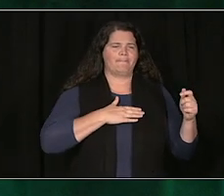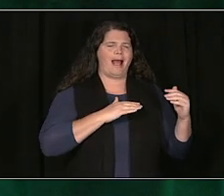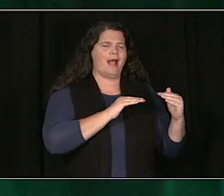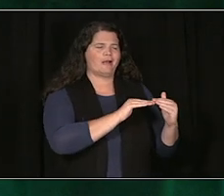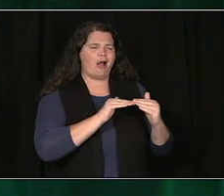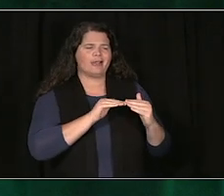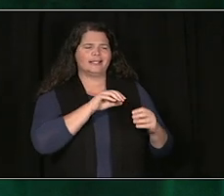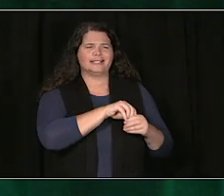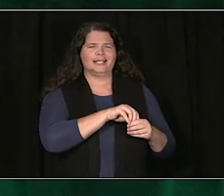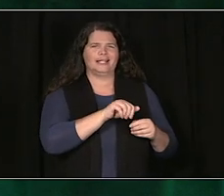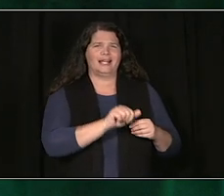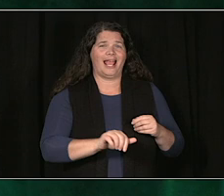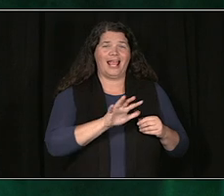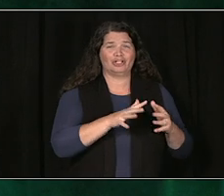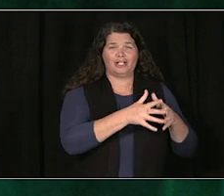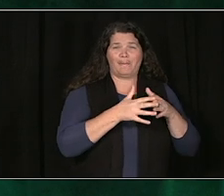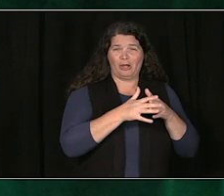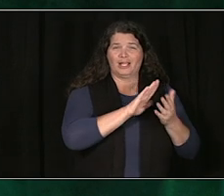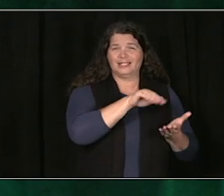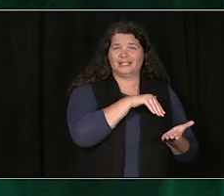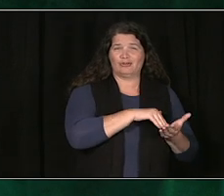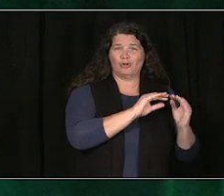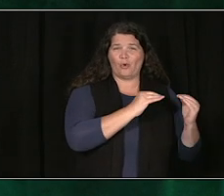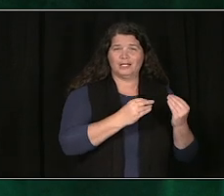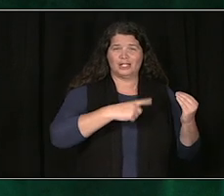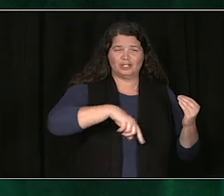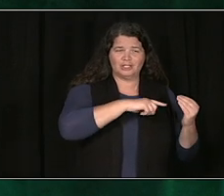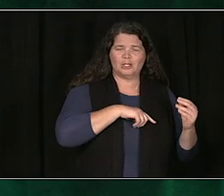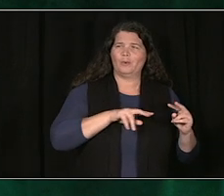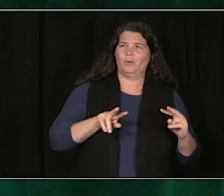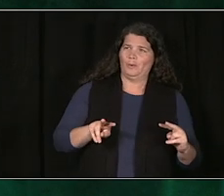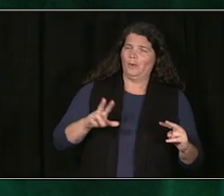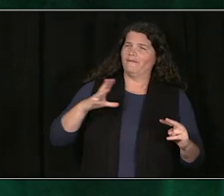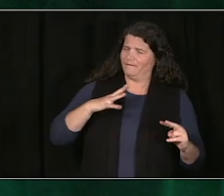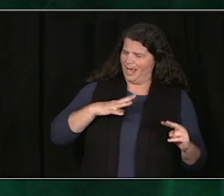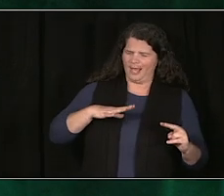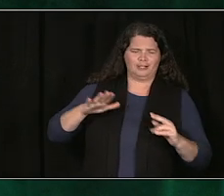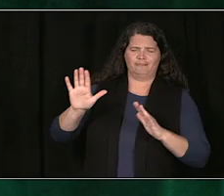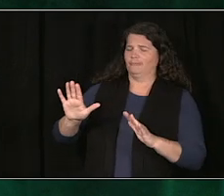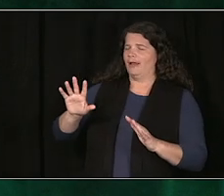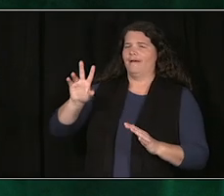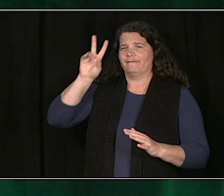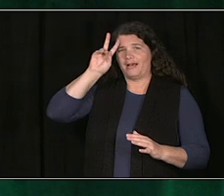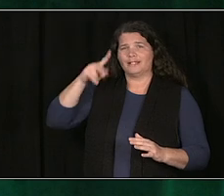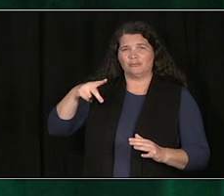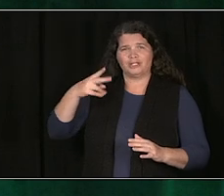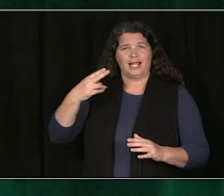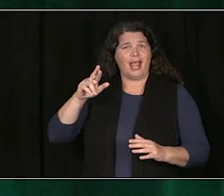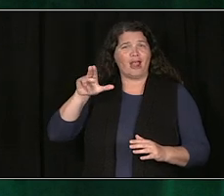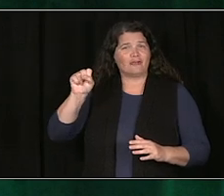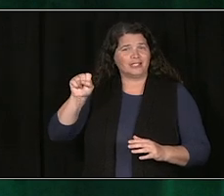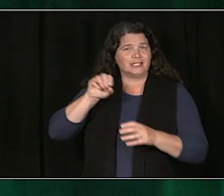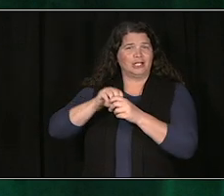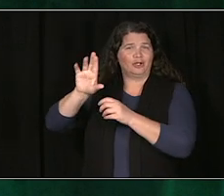and I were very vocal in the fact that although we have Vice President Harris in her role, and now